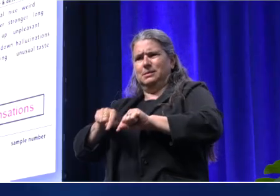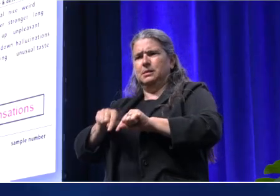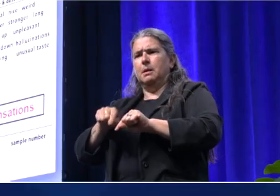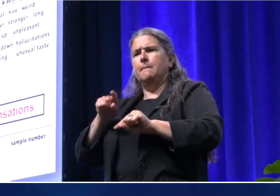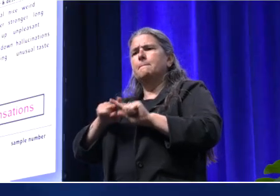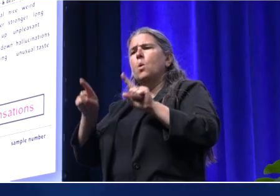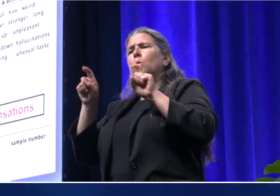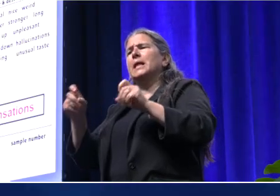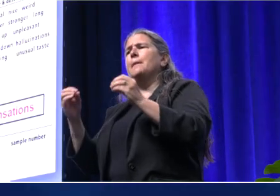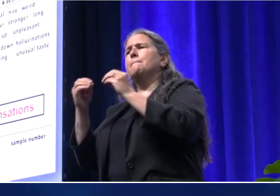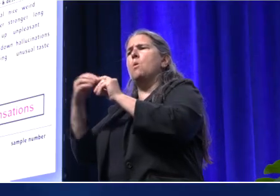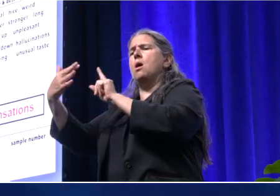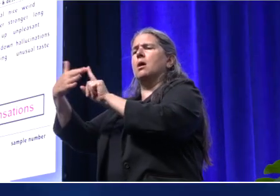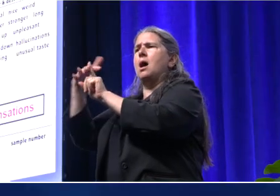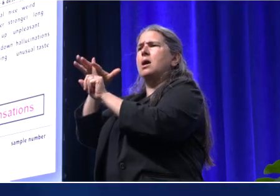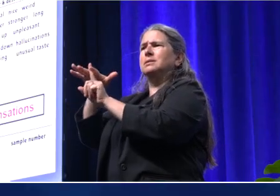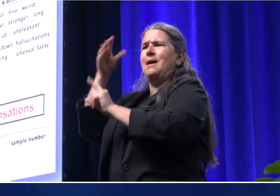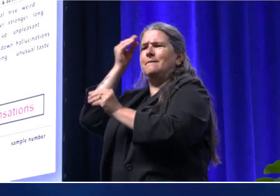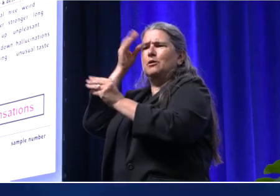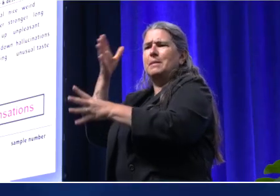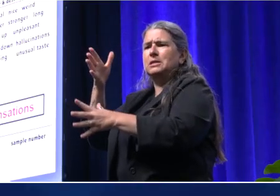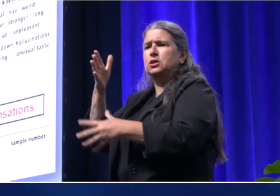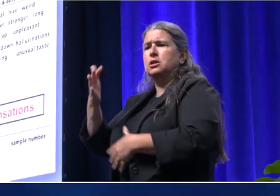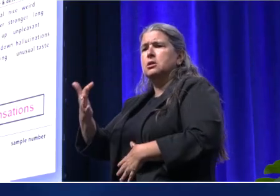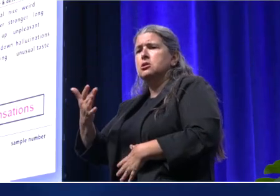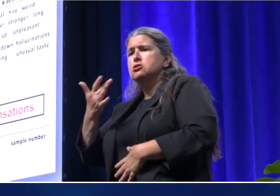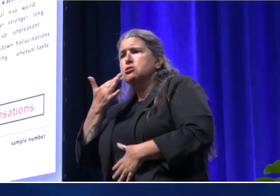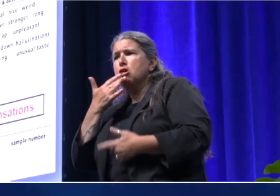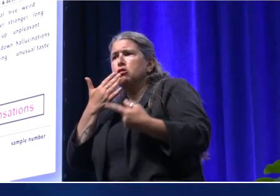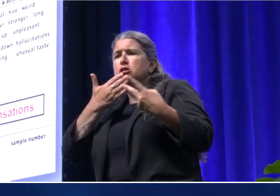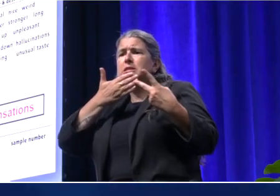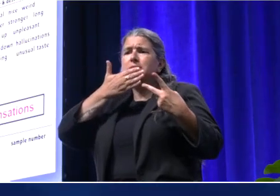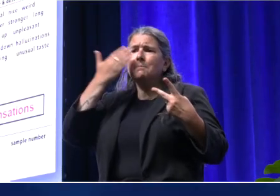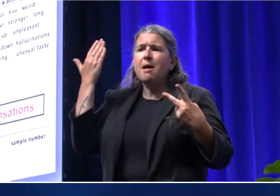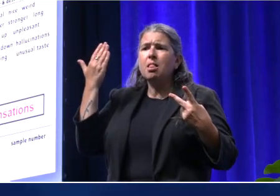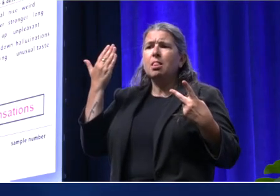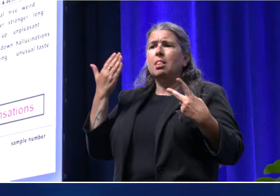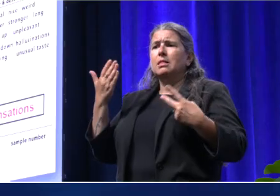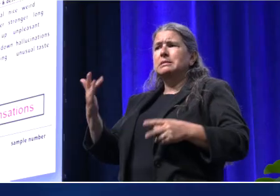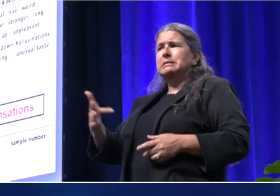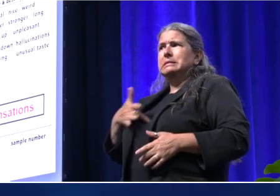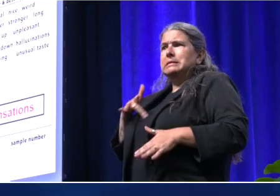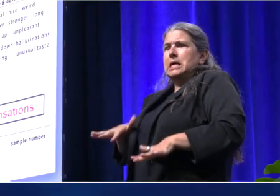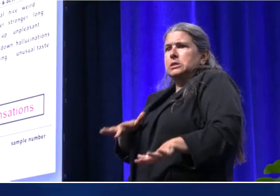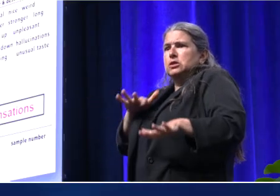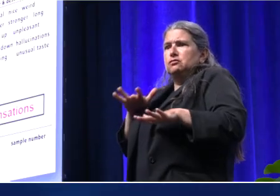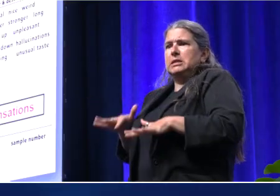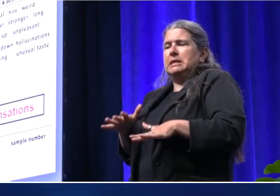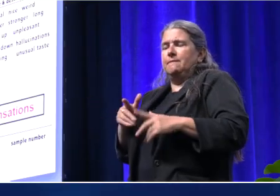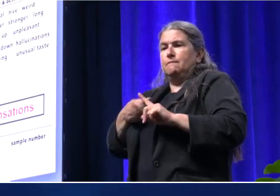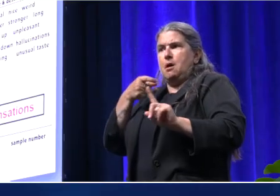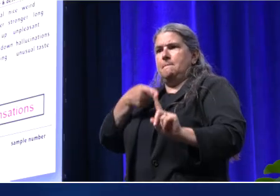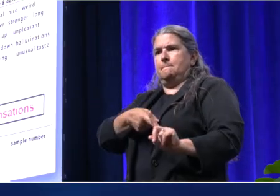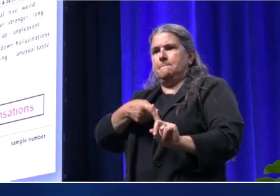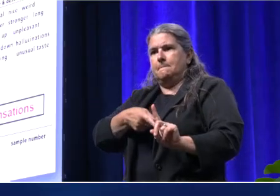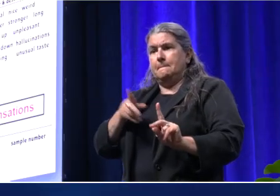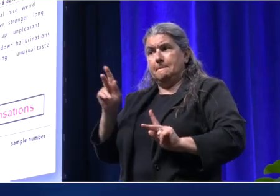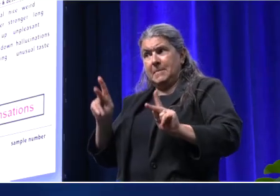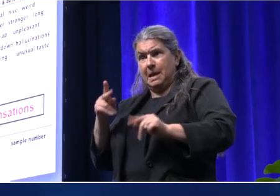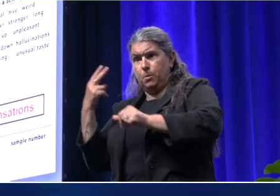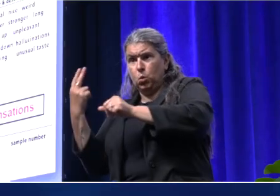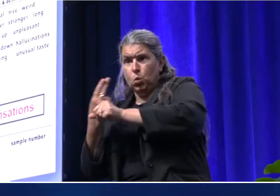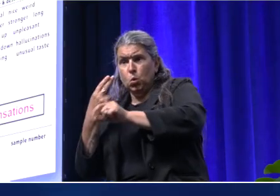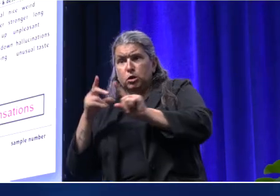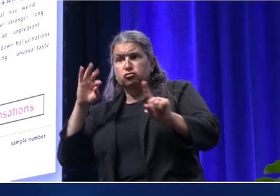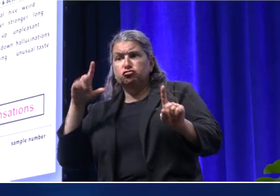contextual information. Colors and smells and sensations are how people who use drugs understand what's in the